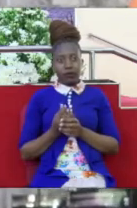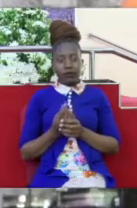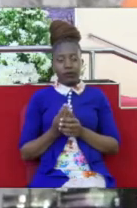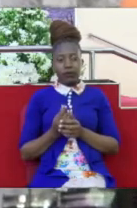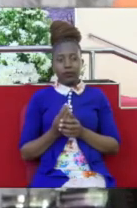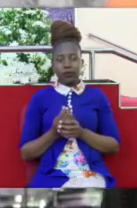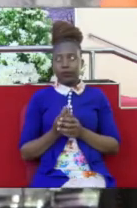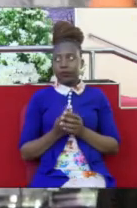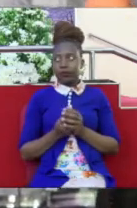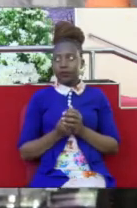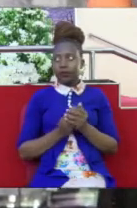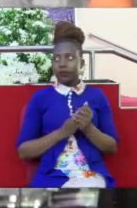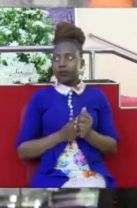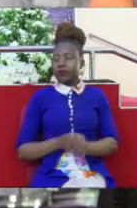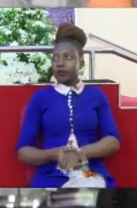Is there a word